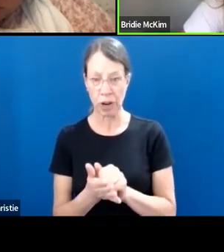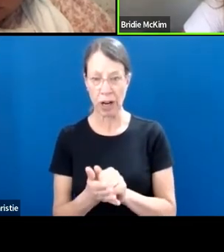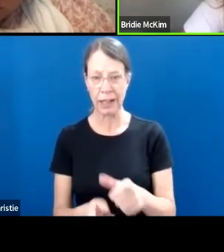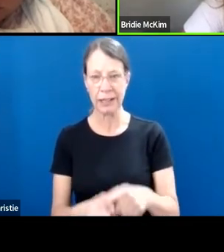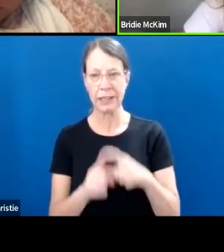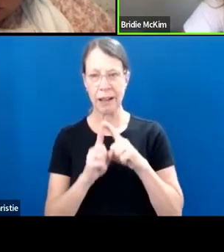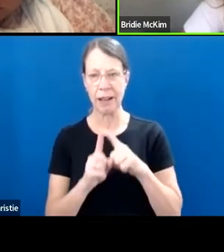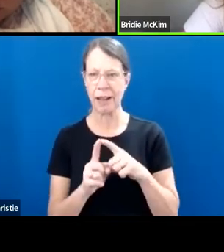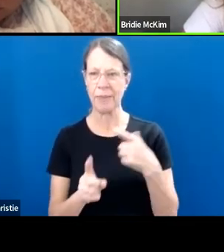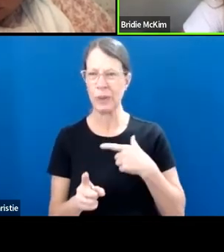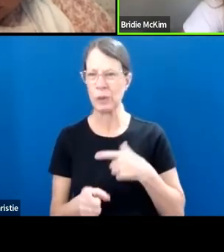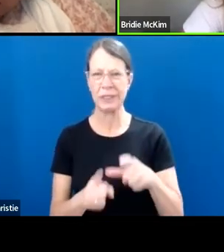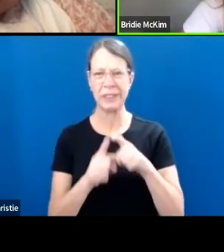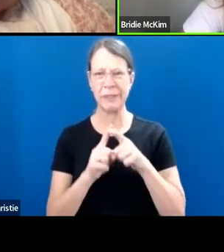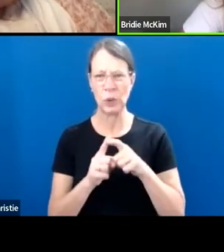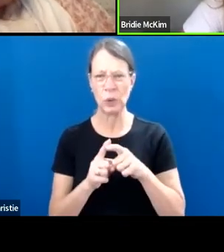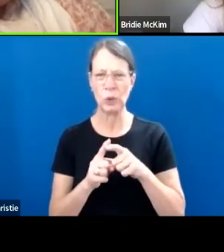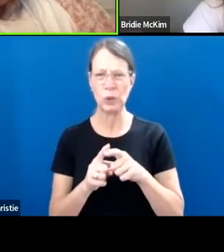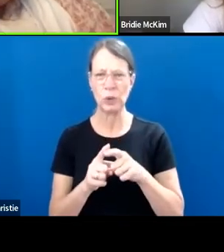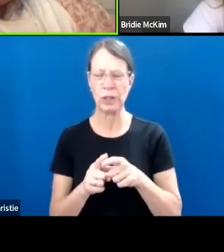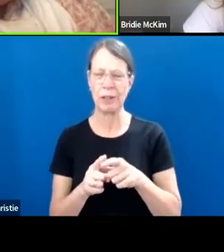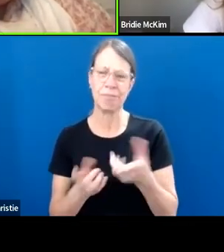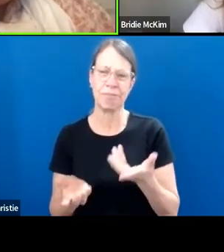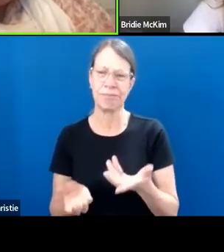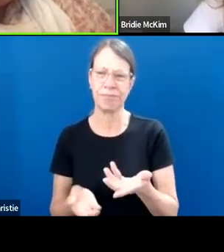difficult conversations.